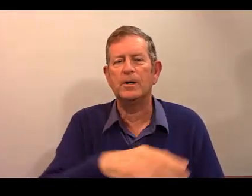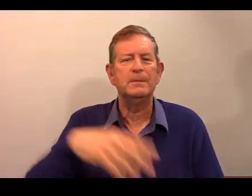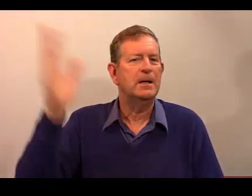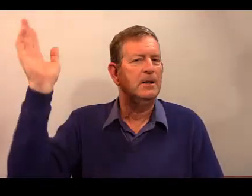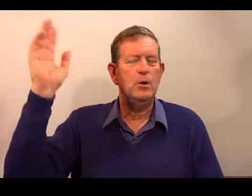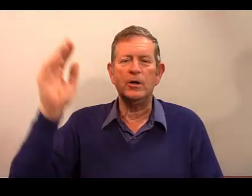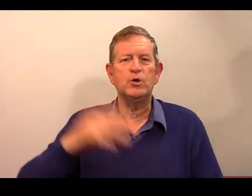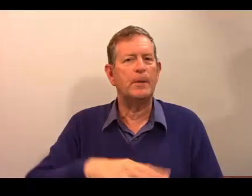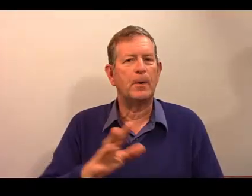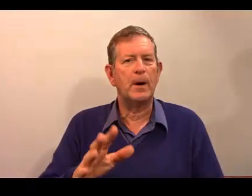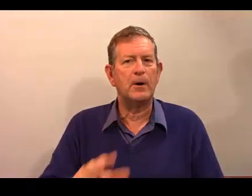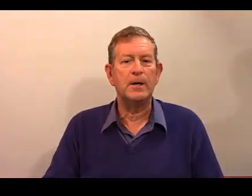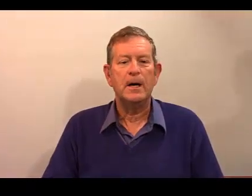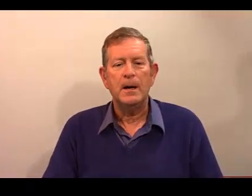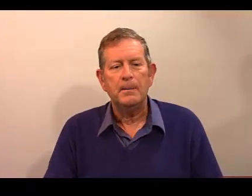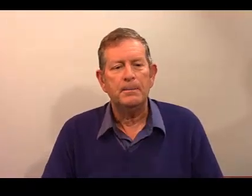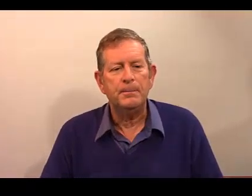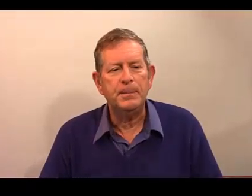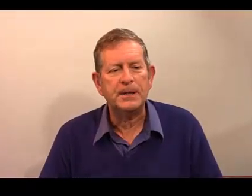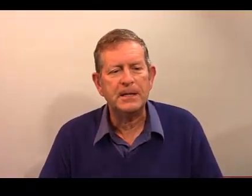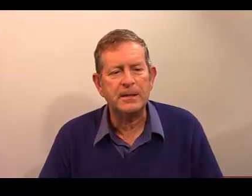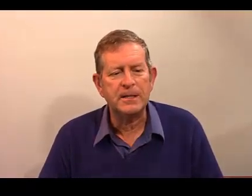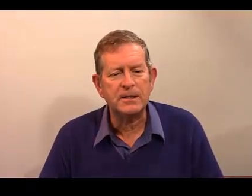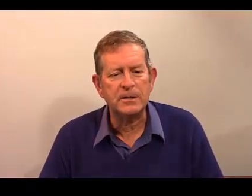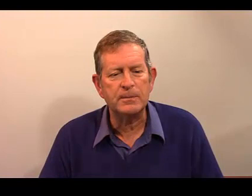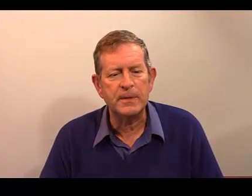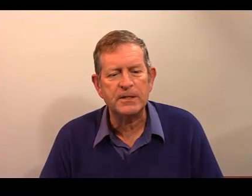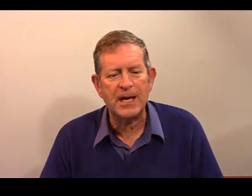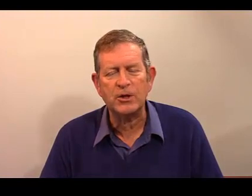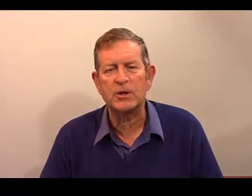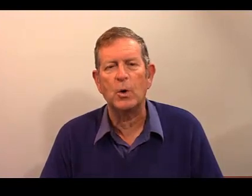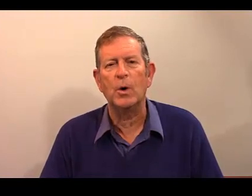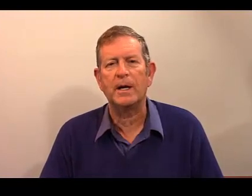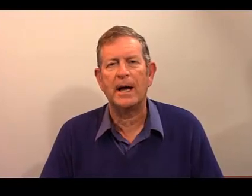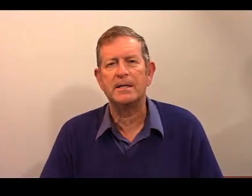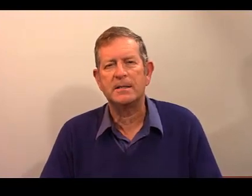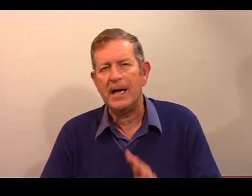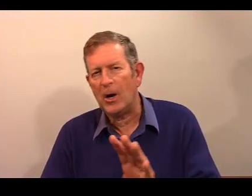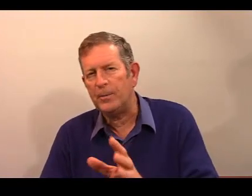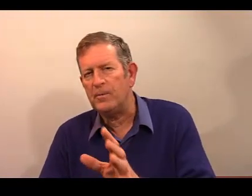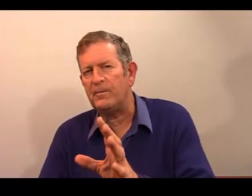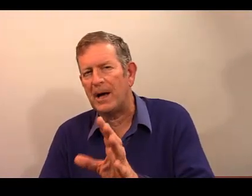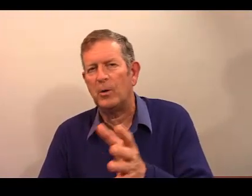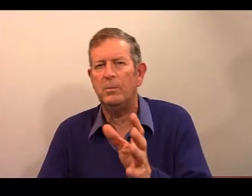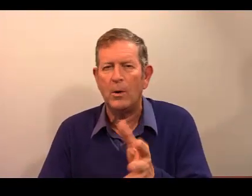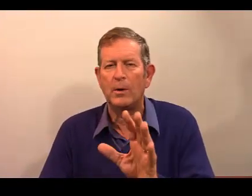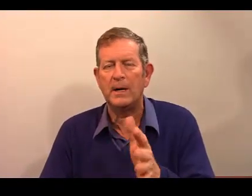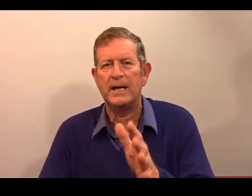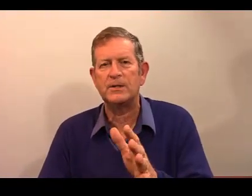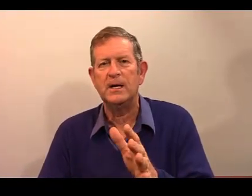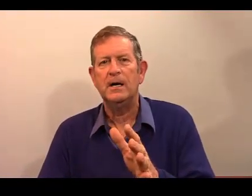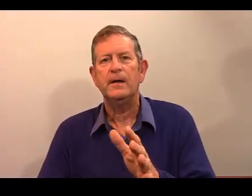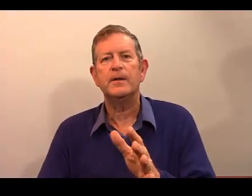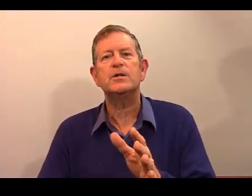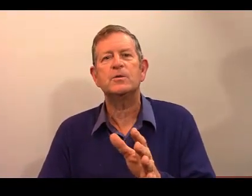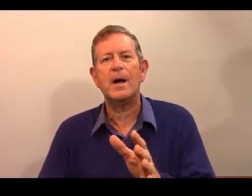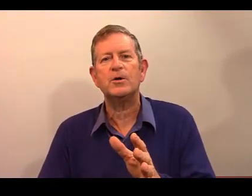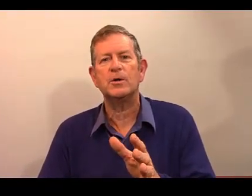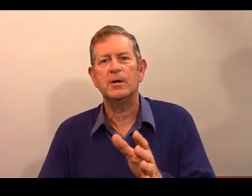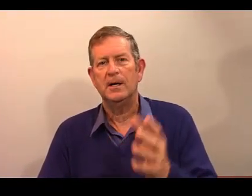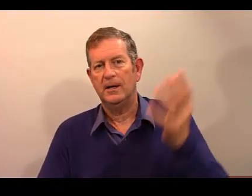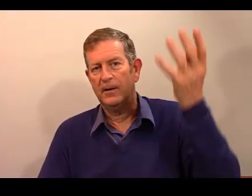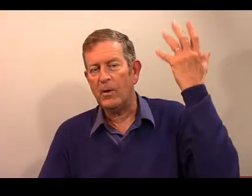them in order. You can jump around. But this section is organized to help you follow more or less